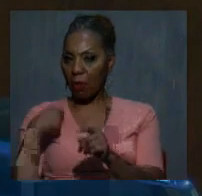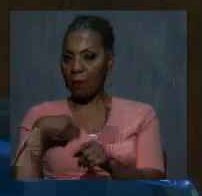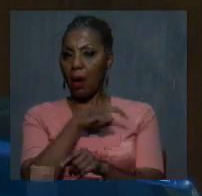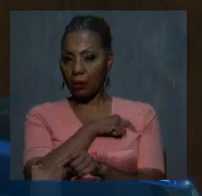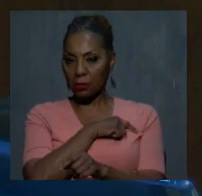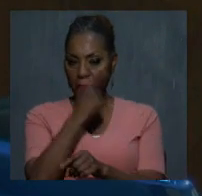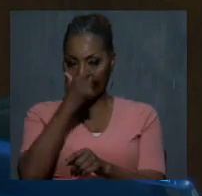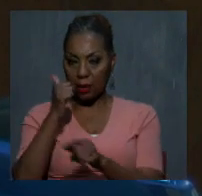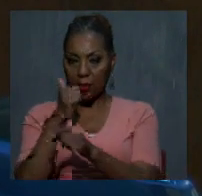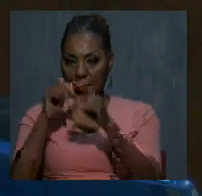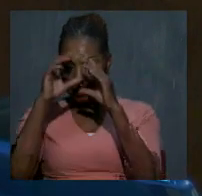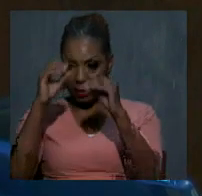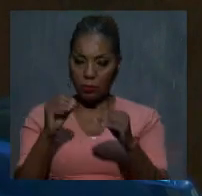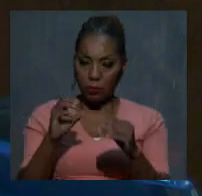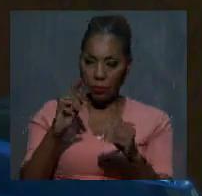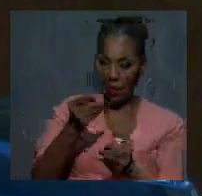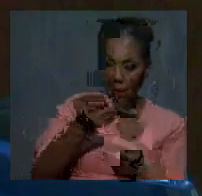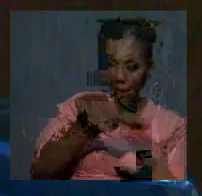What does this,